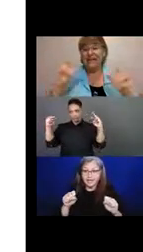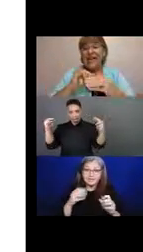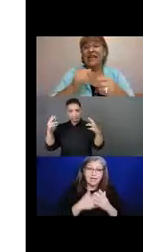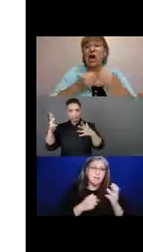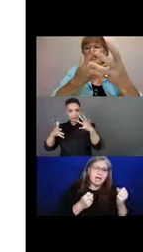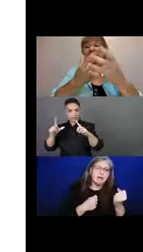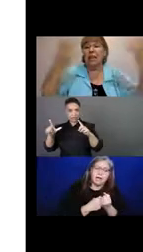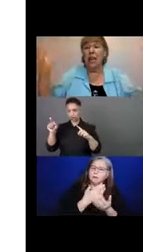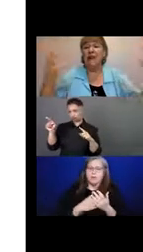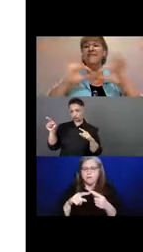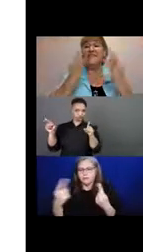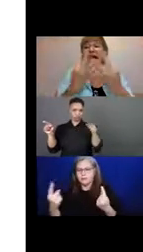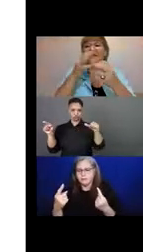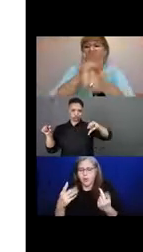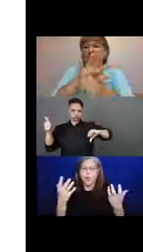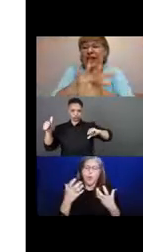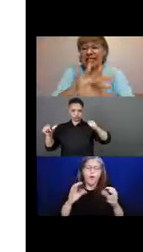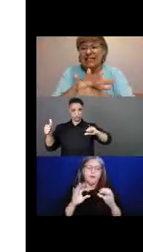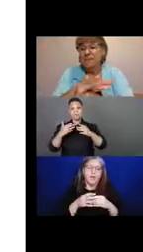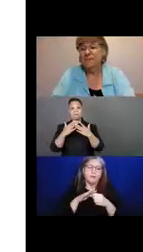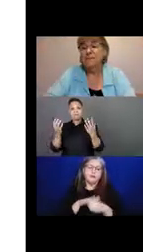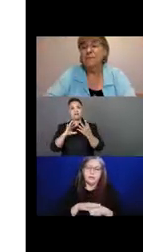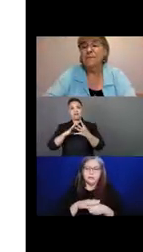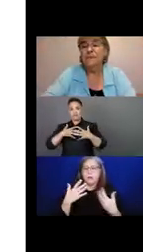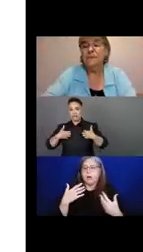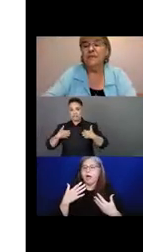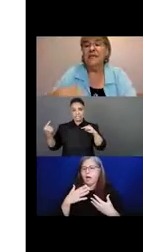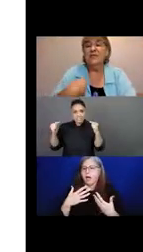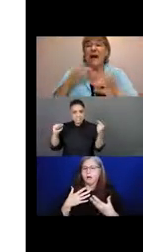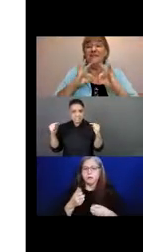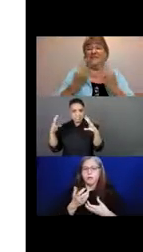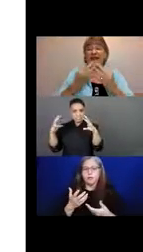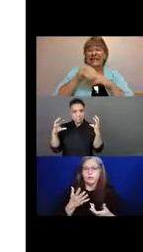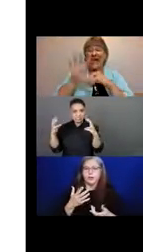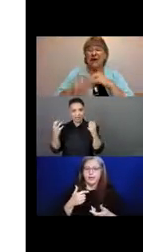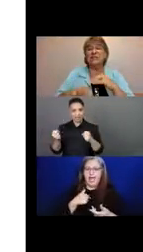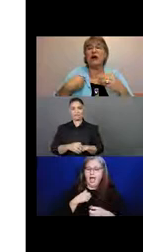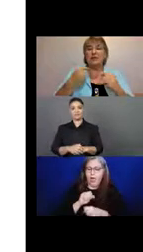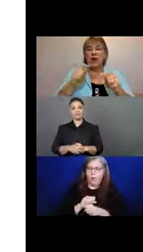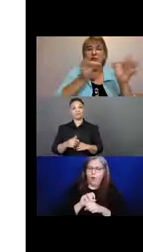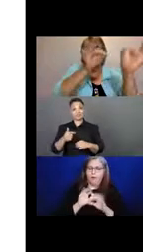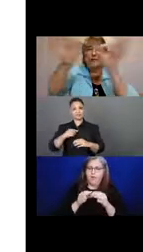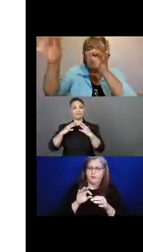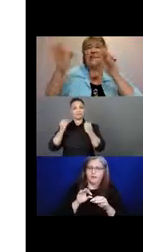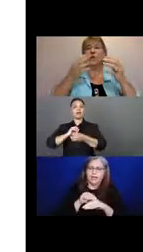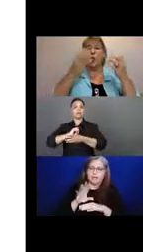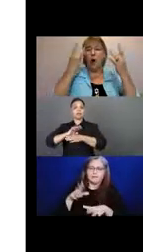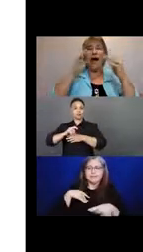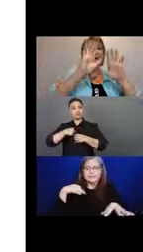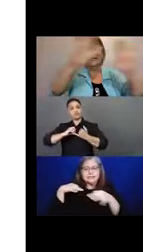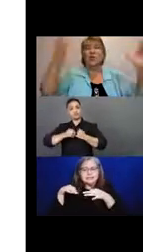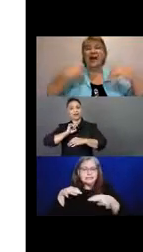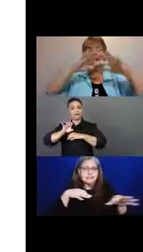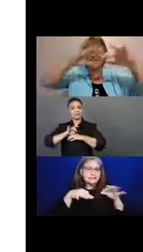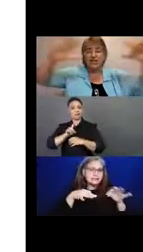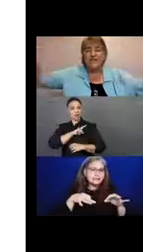sign language. That causes a lot of family stress. So I'm a family counselor. I'm trying to explain why